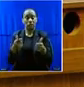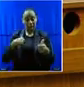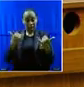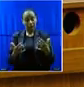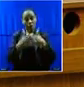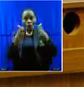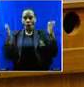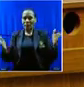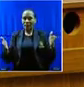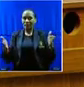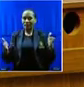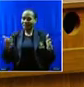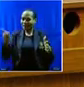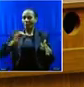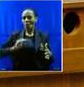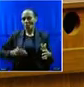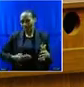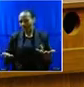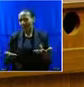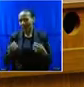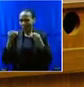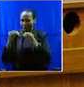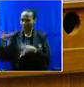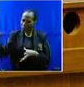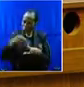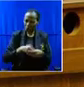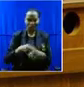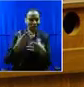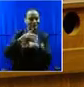for women-led and owned businesses.